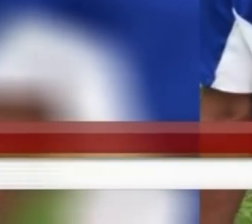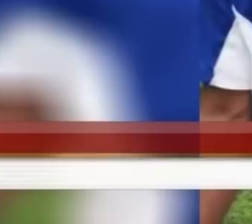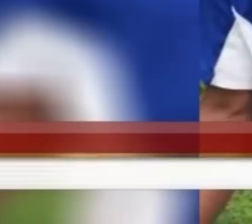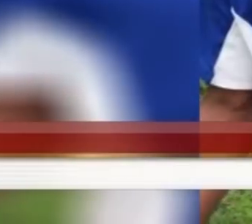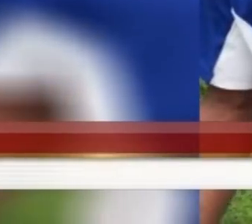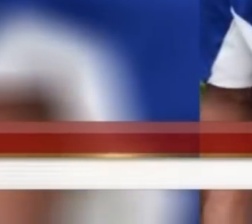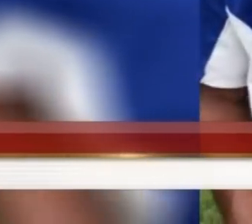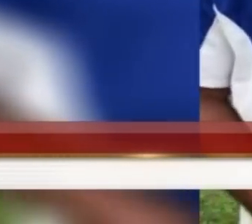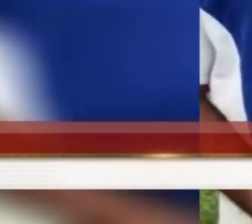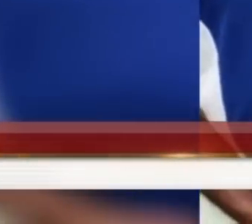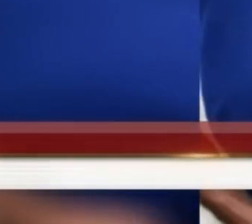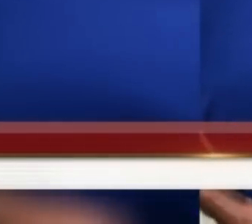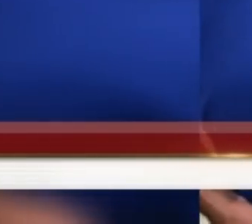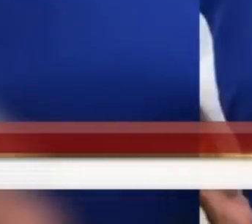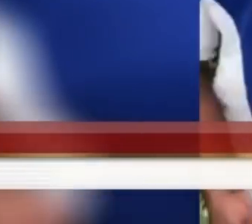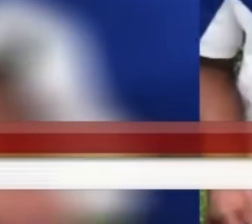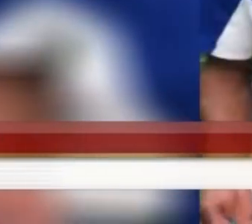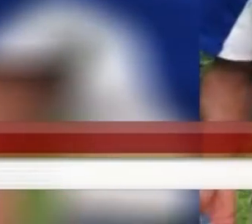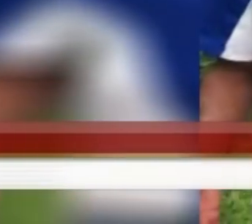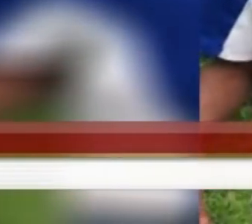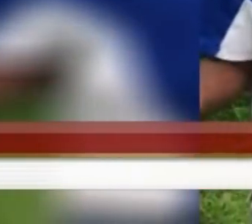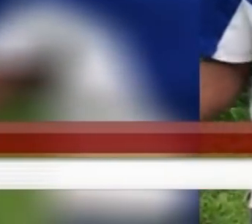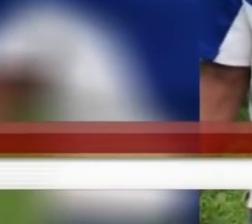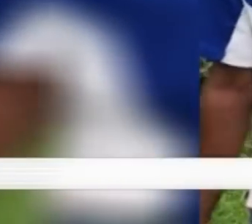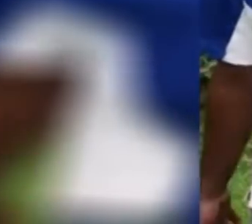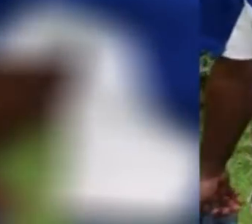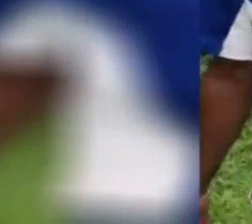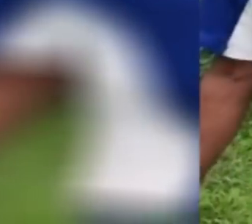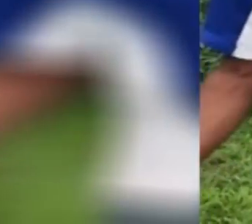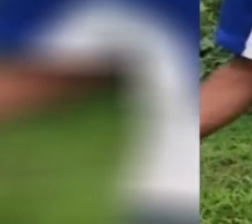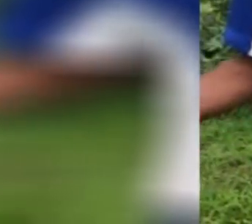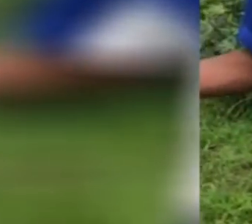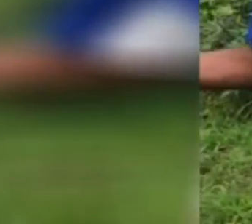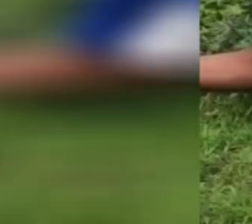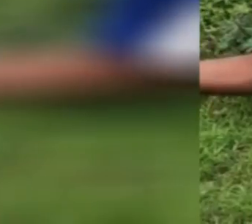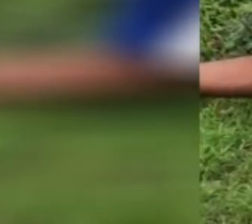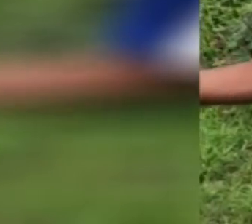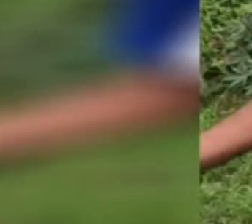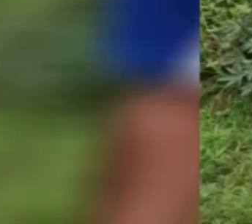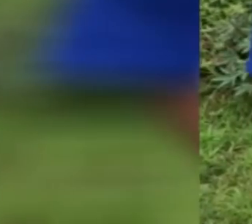He said if this government wins again, there could be a coup and you could be kicked out of this country.